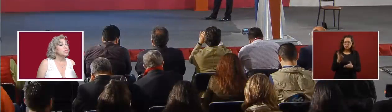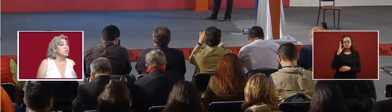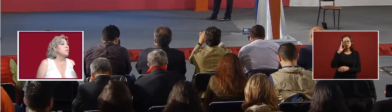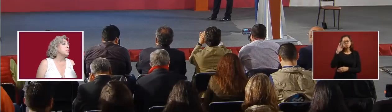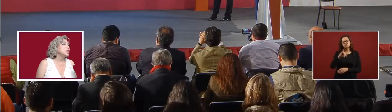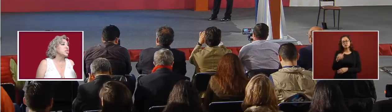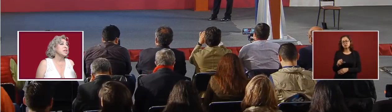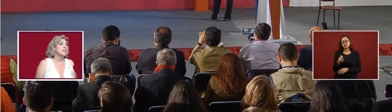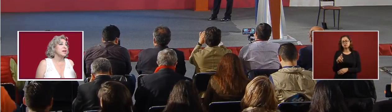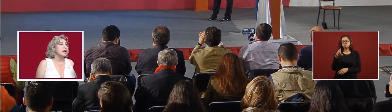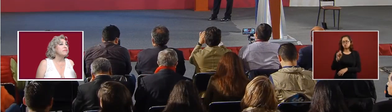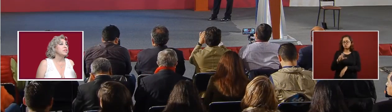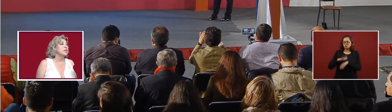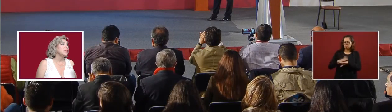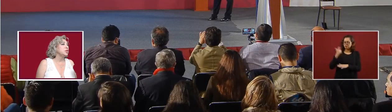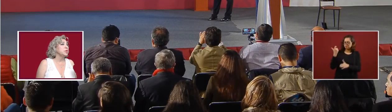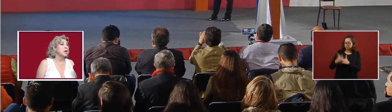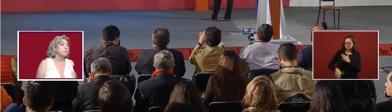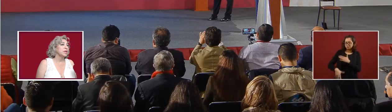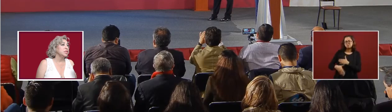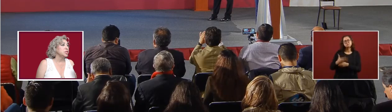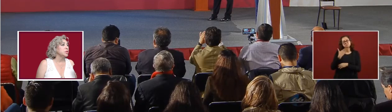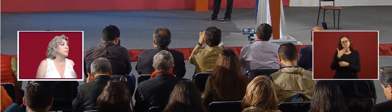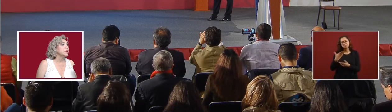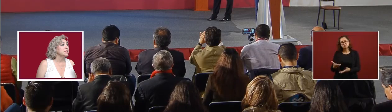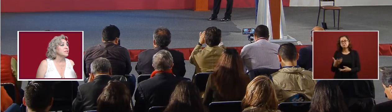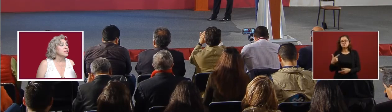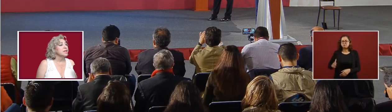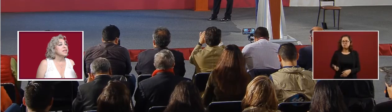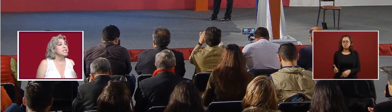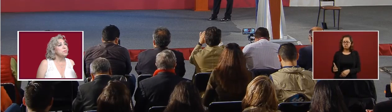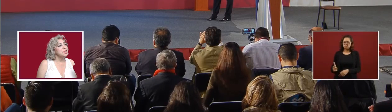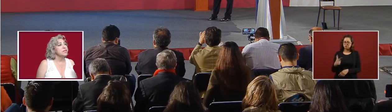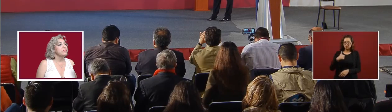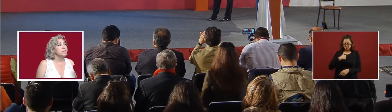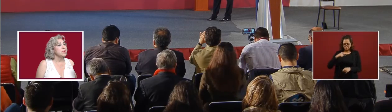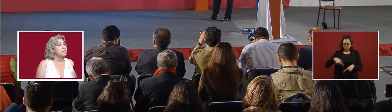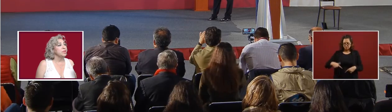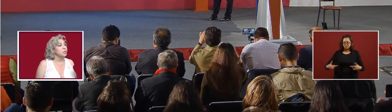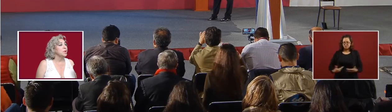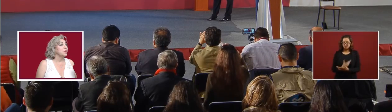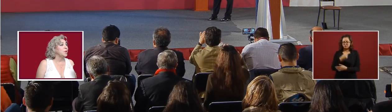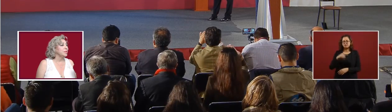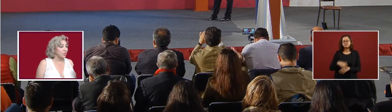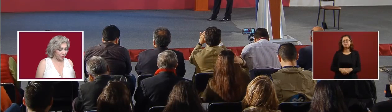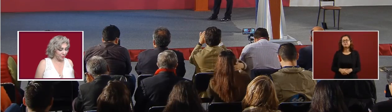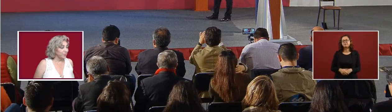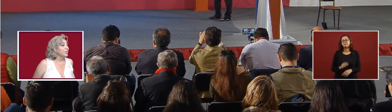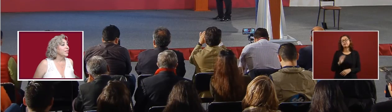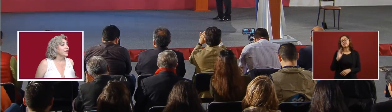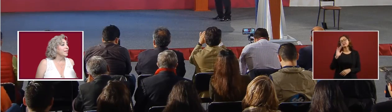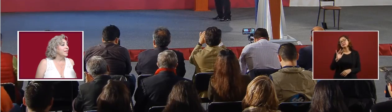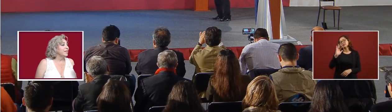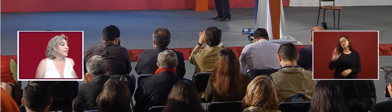So they appreciate the effort that they do to help the consumers, especially for the people in Guanajuato.